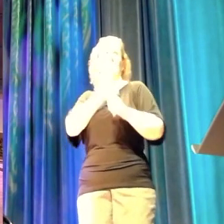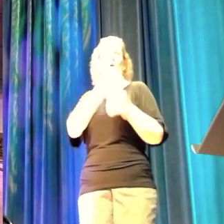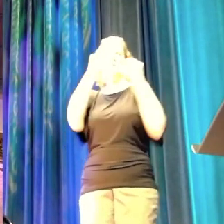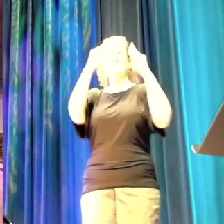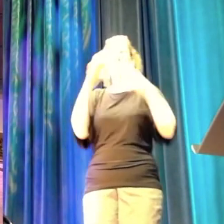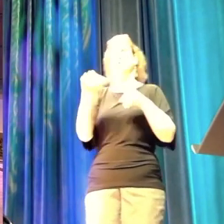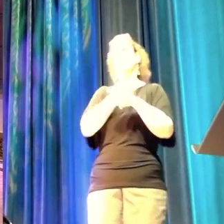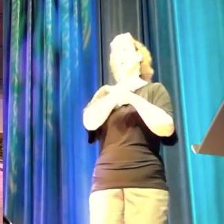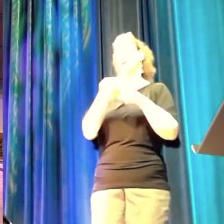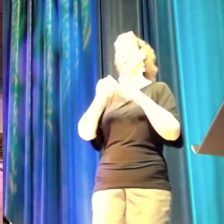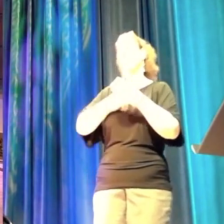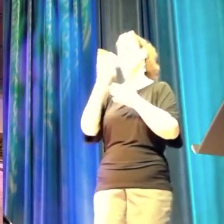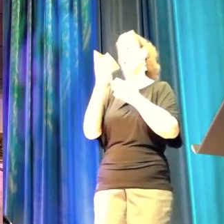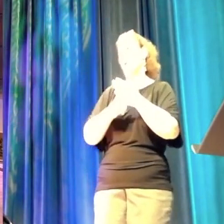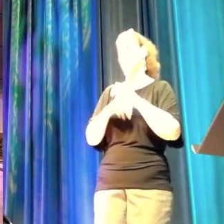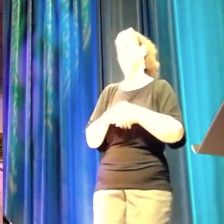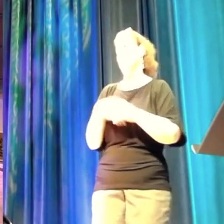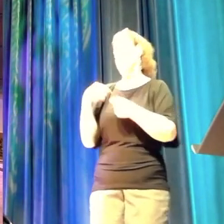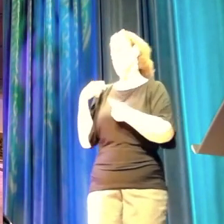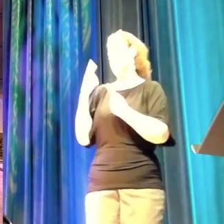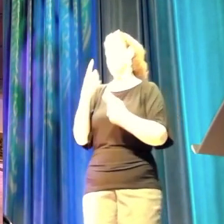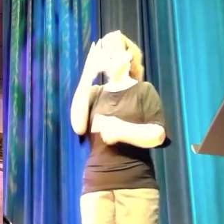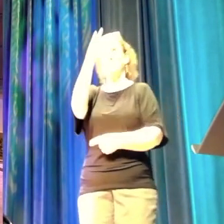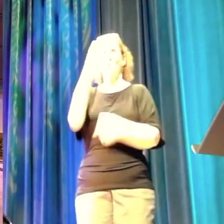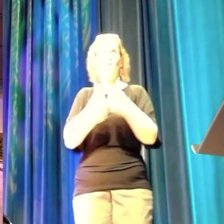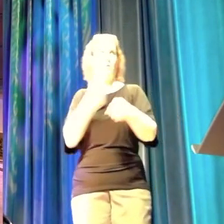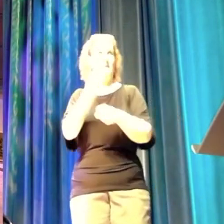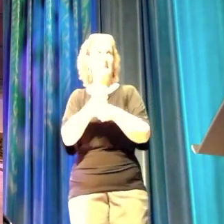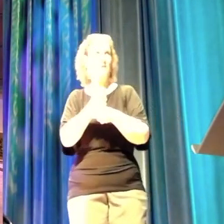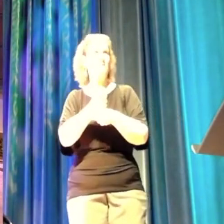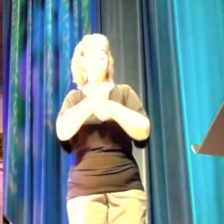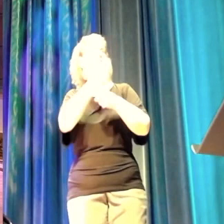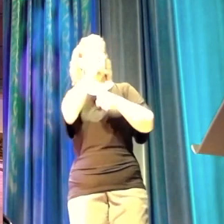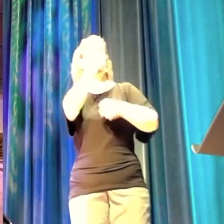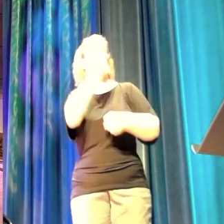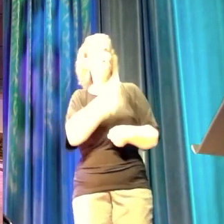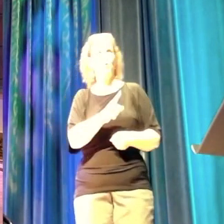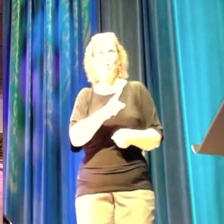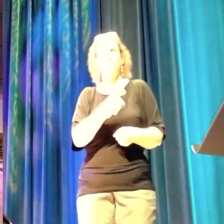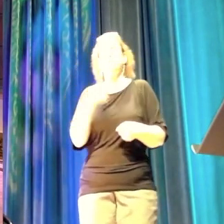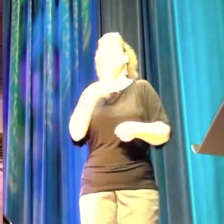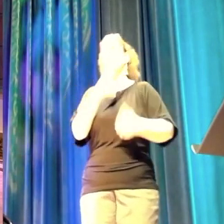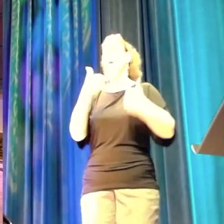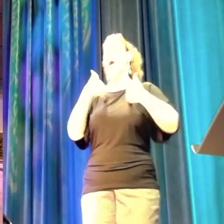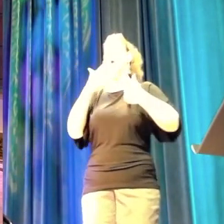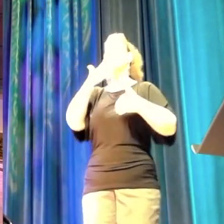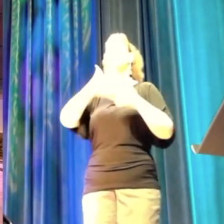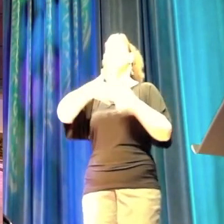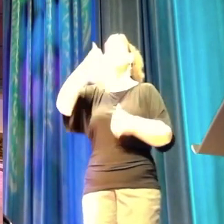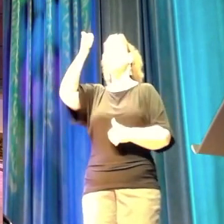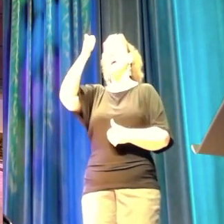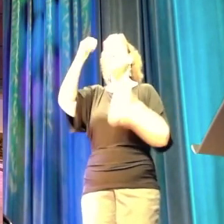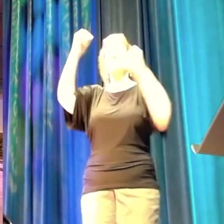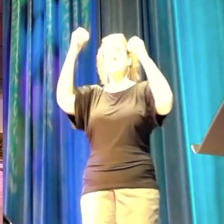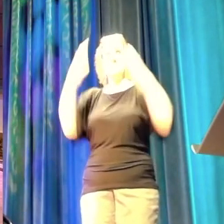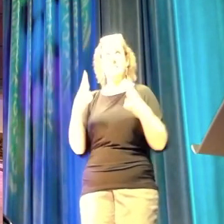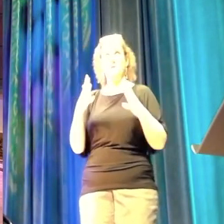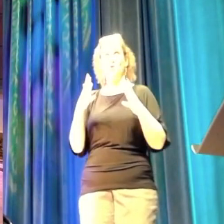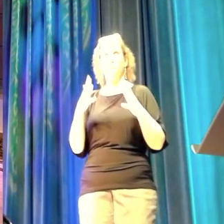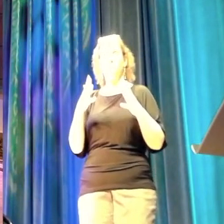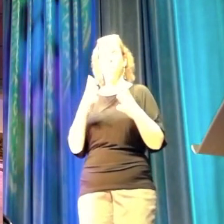program over the past 40 years to make sure that we had the best teachers who had a